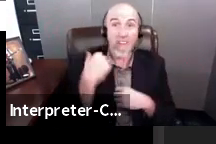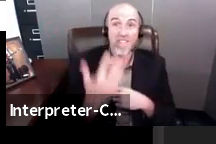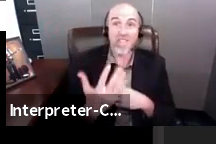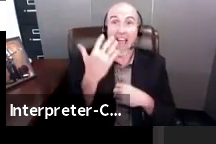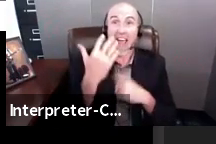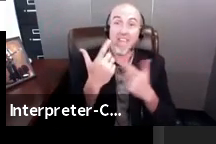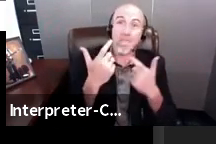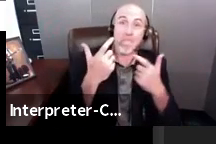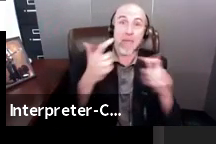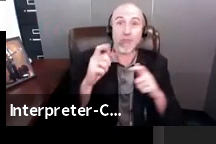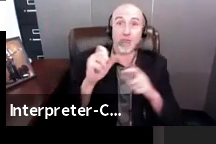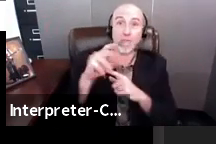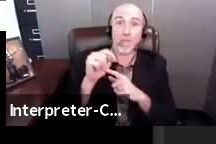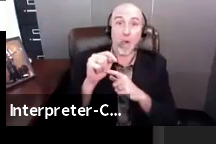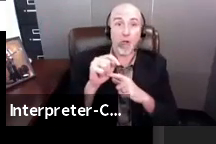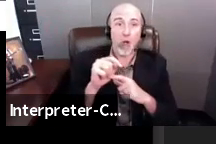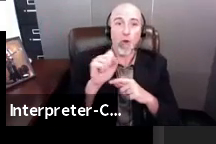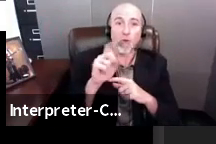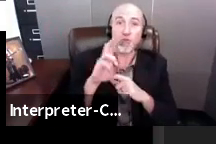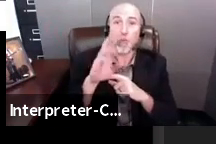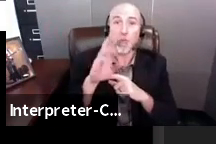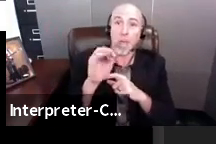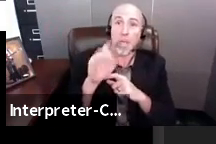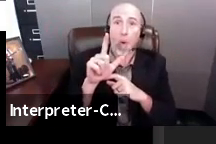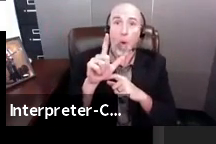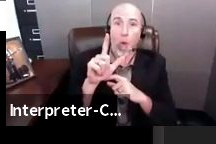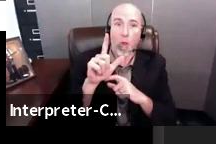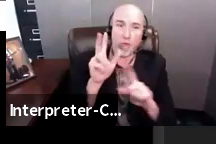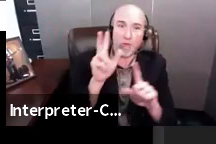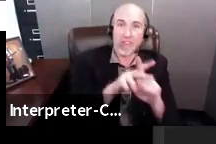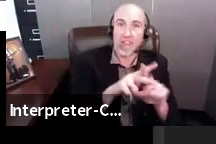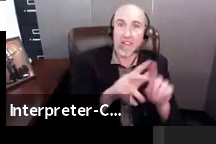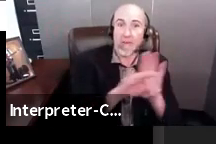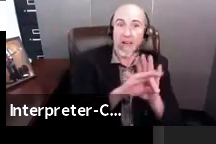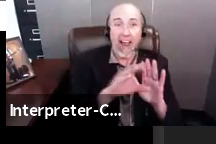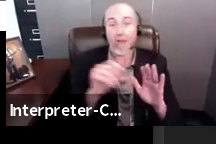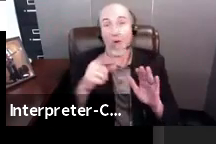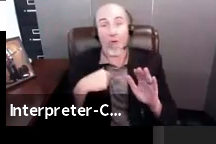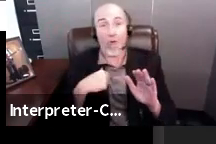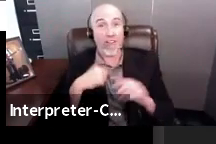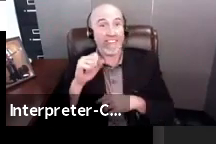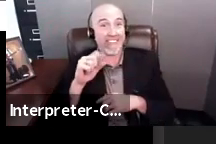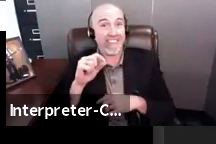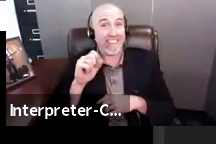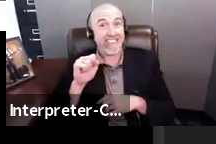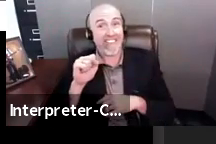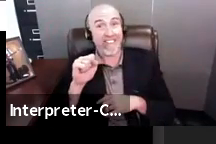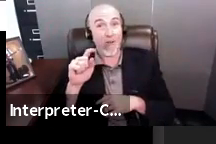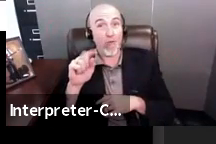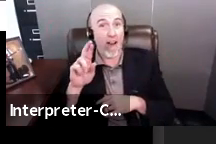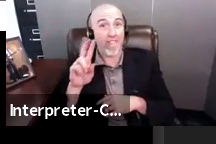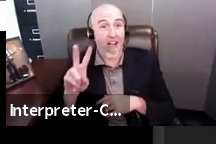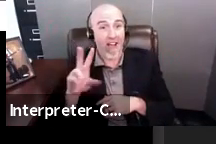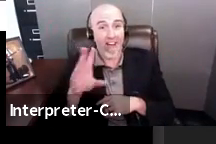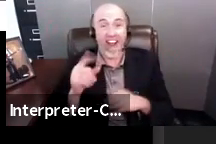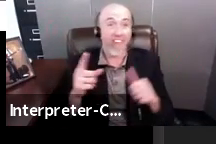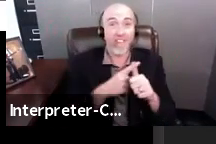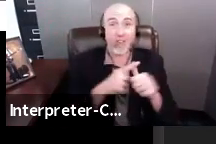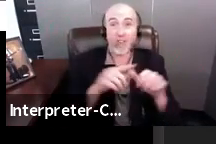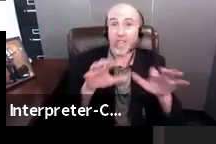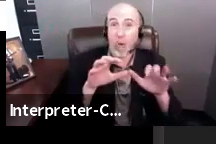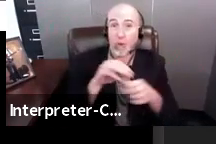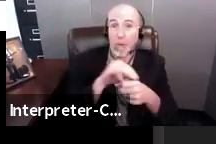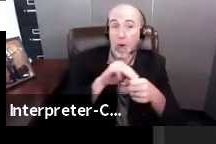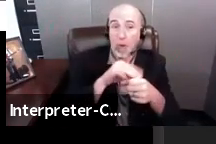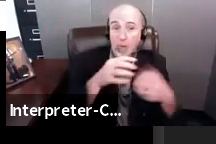term Super Bowl was coined, the birthplace of Stevie Ray Vaughan, where the frozen margarita machine was invented, has the largest urban